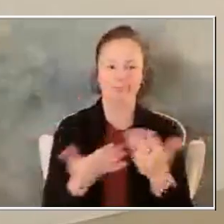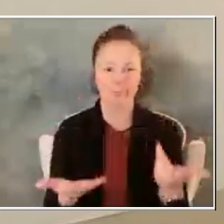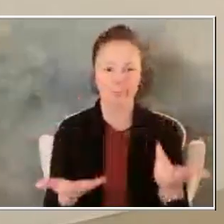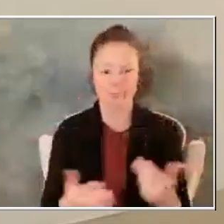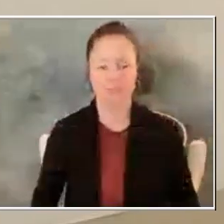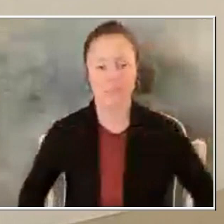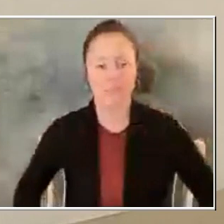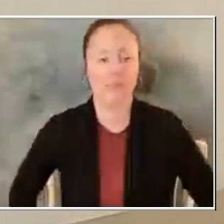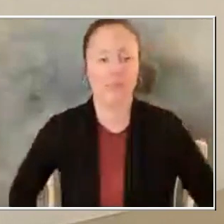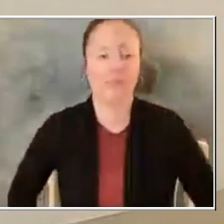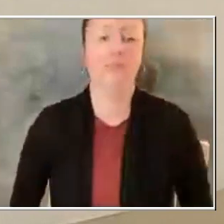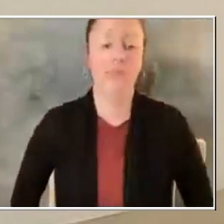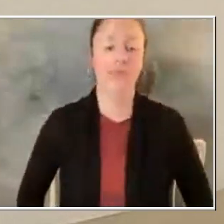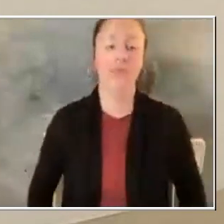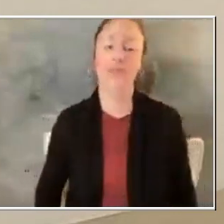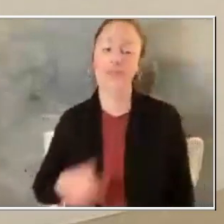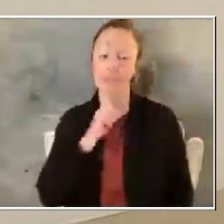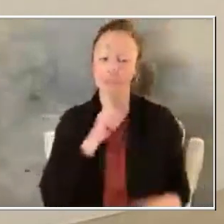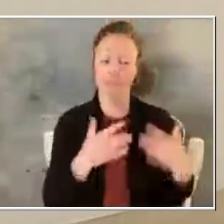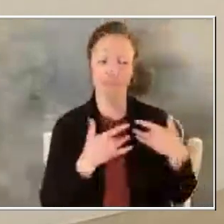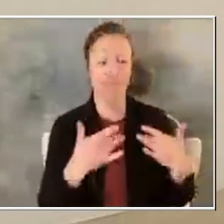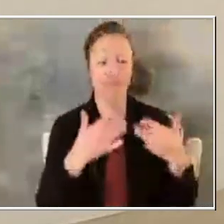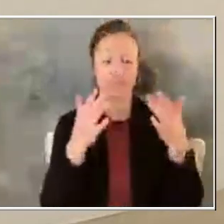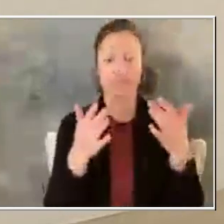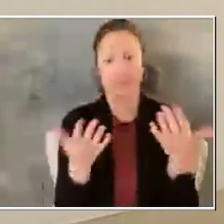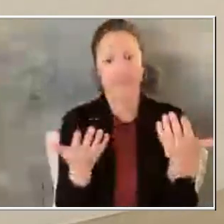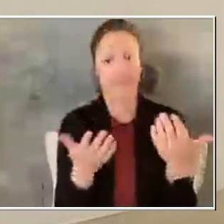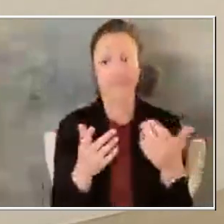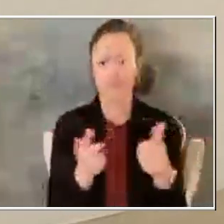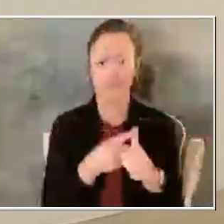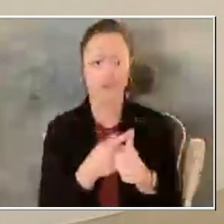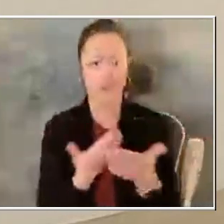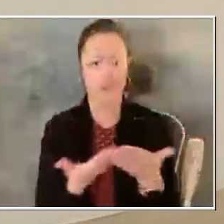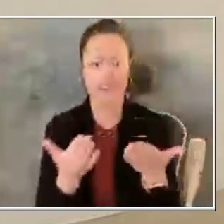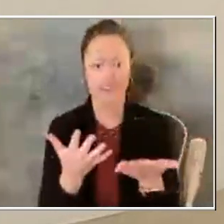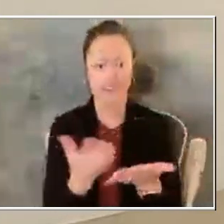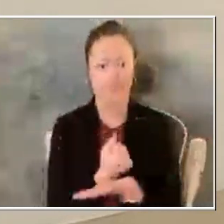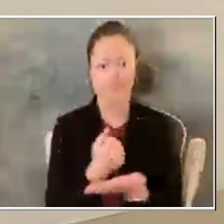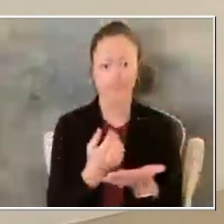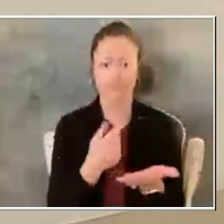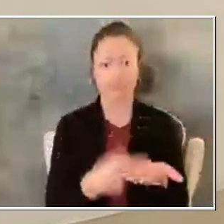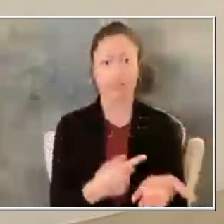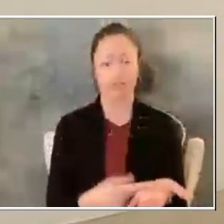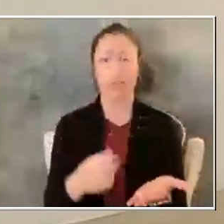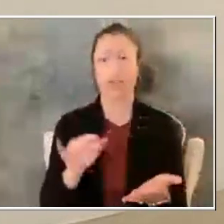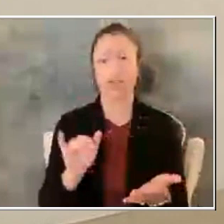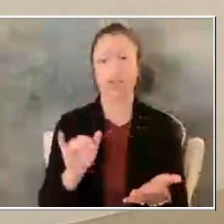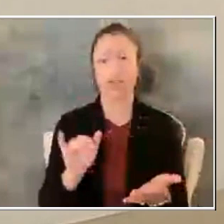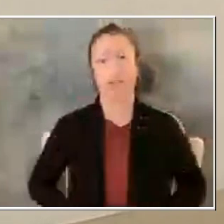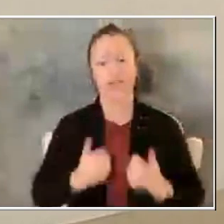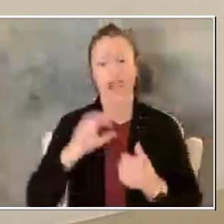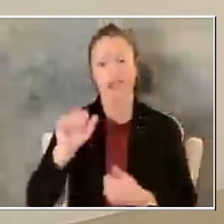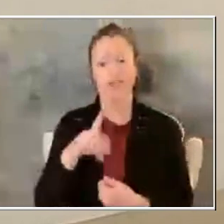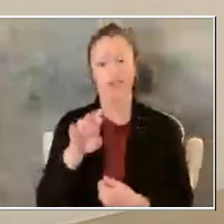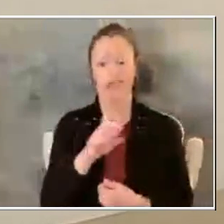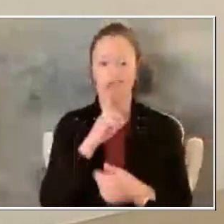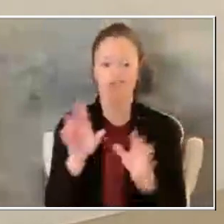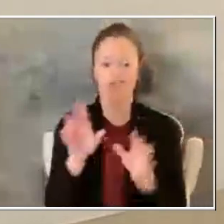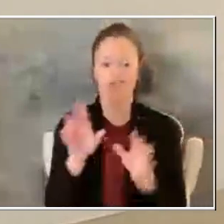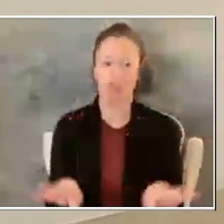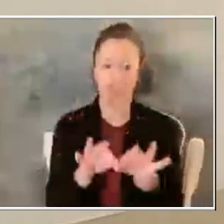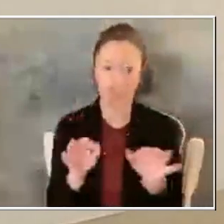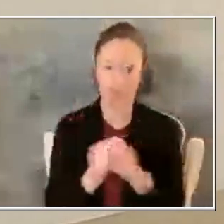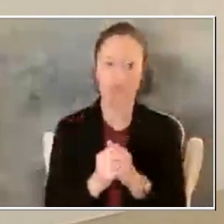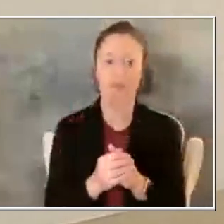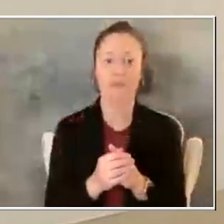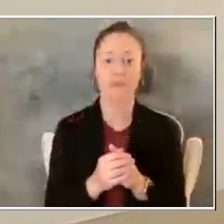Yeah, so generally the first thing that we talk about really is making sure that we're doing lifestyle things that can be really helpful. So